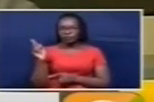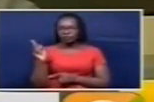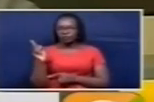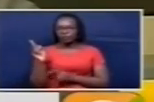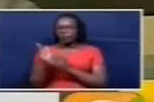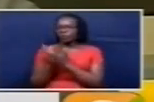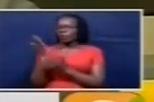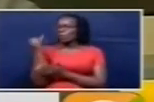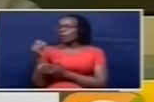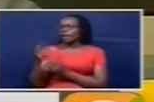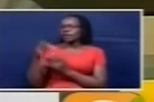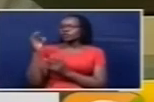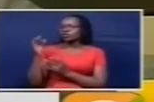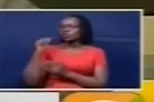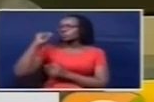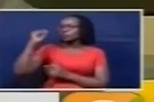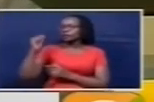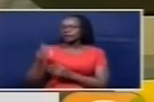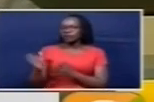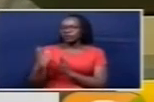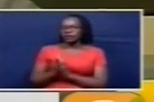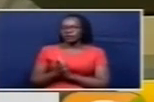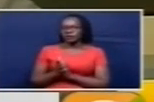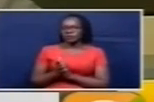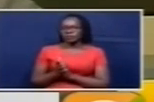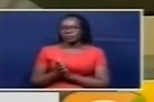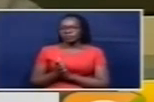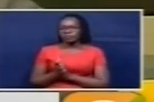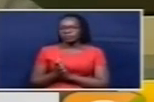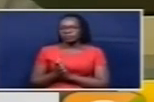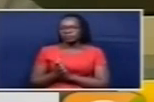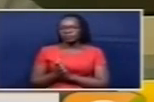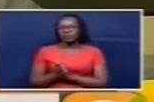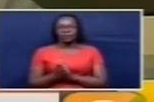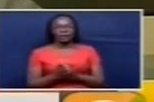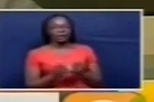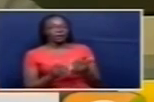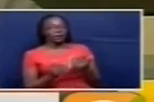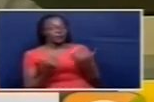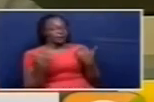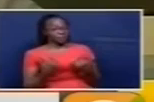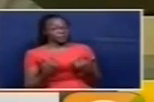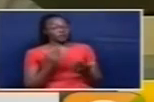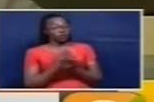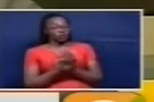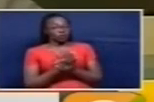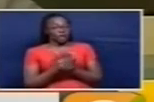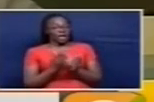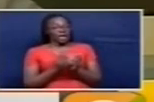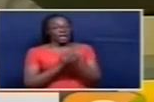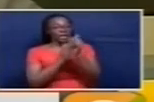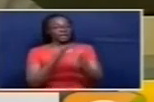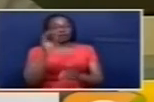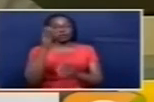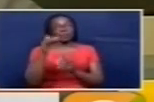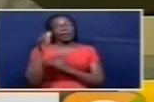choose this route? Which route? Political route? Yes. I think, Lillian, leaders are chosen by God. And